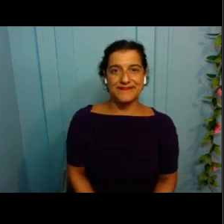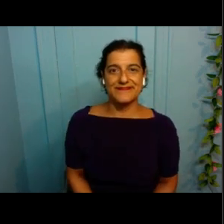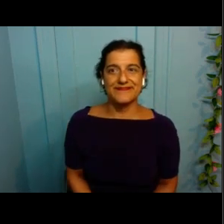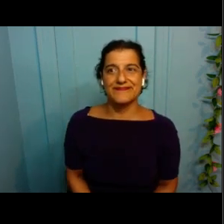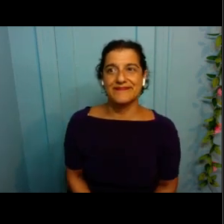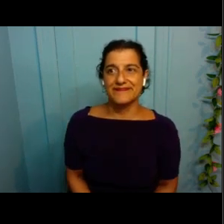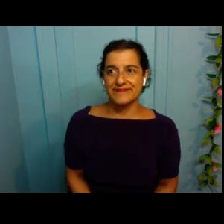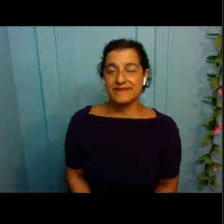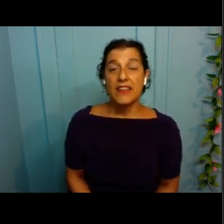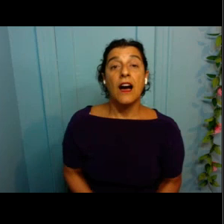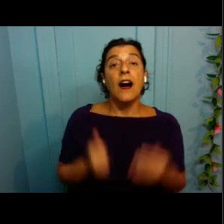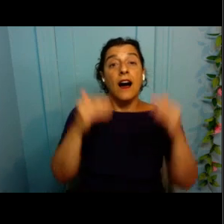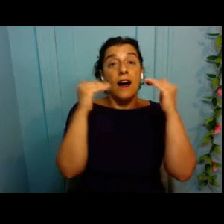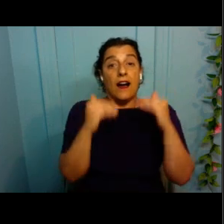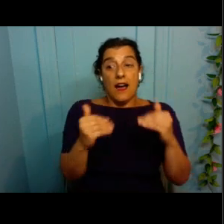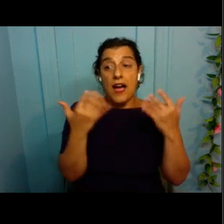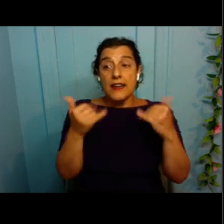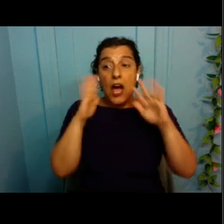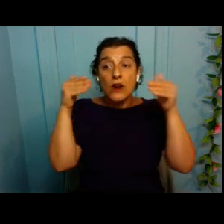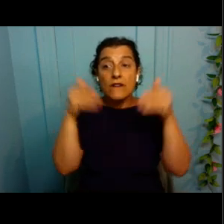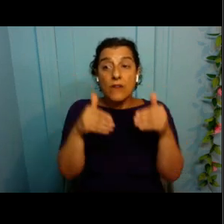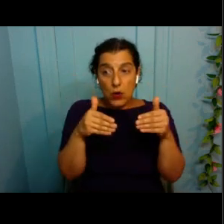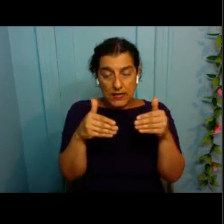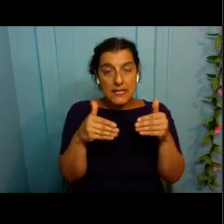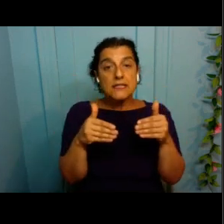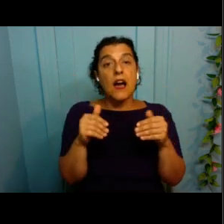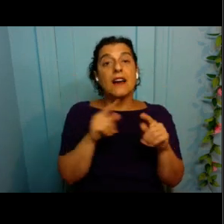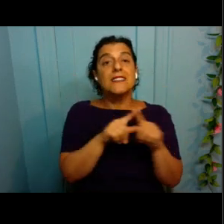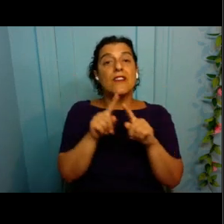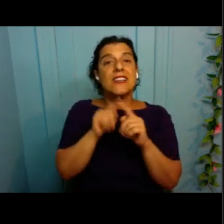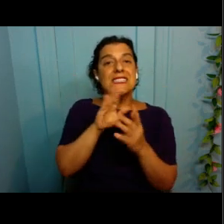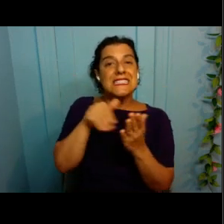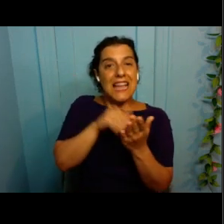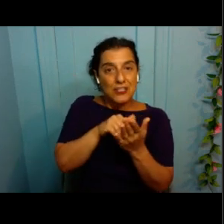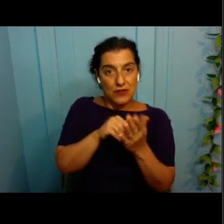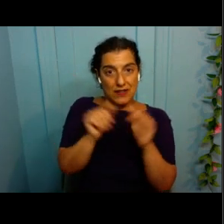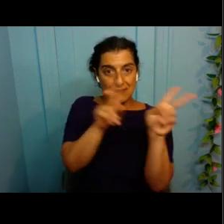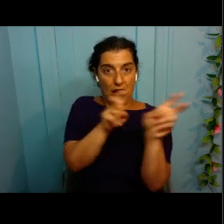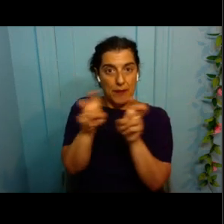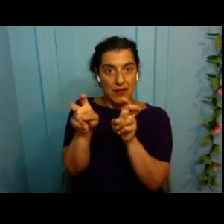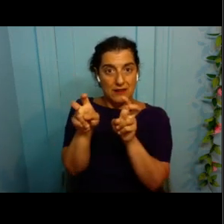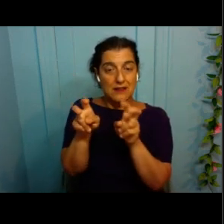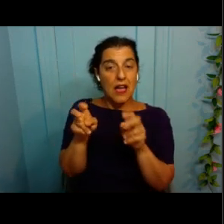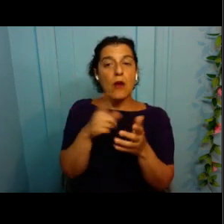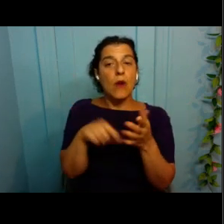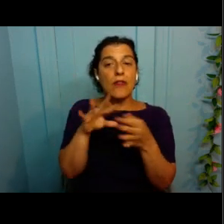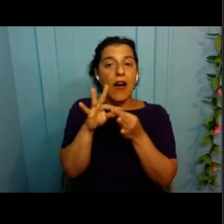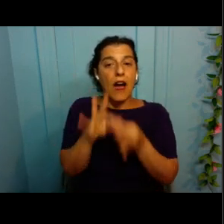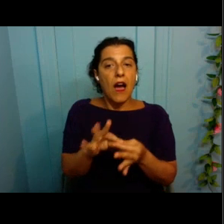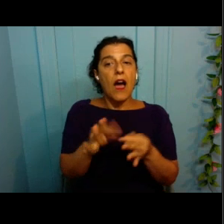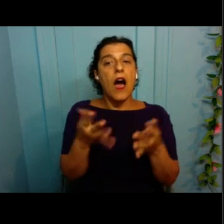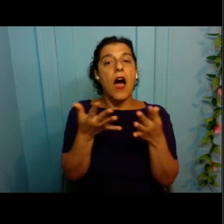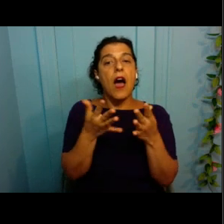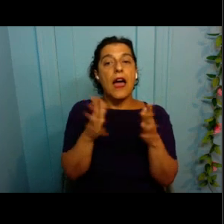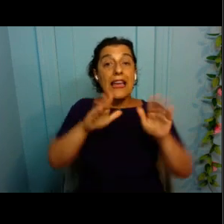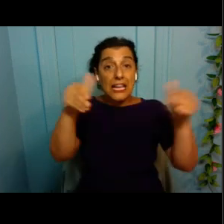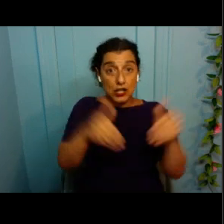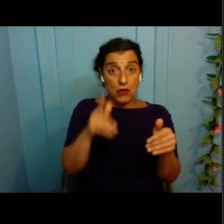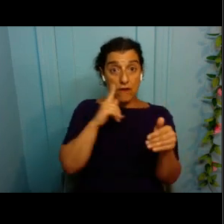And so now I want to focus on centering topics and what that looks like in Intro to Language Acquisition. So just picking this specific